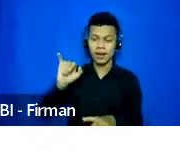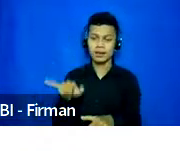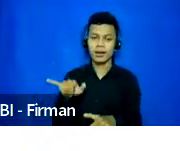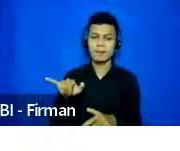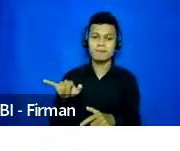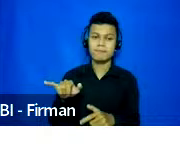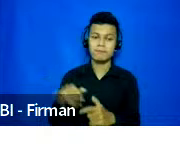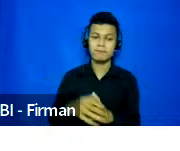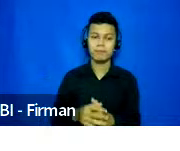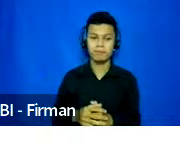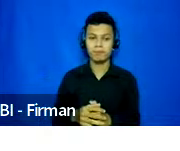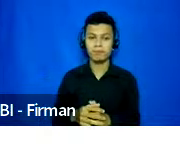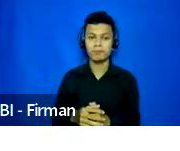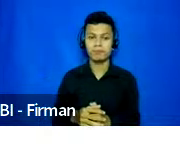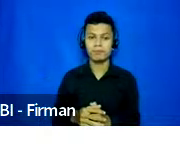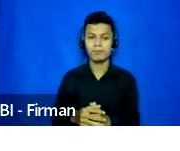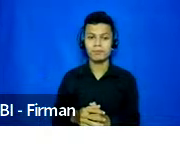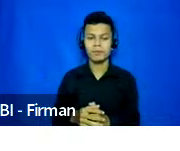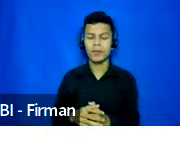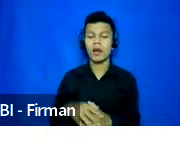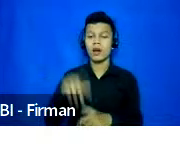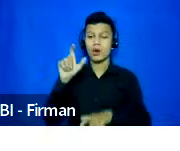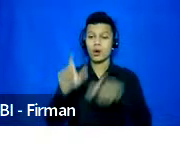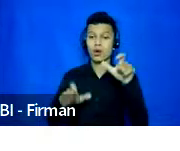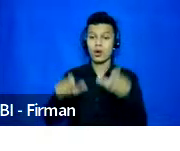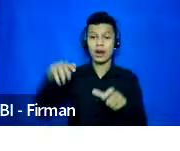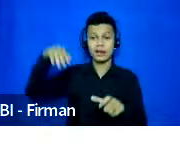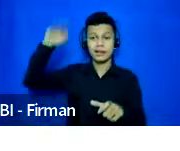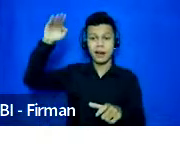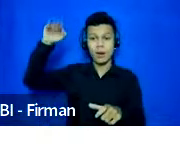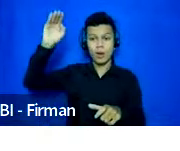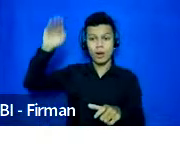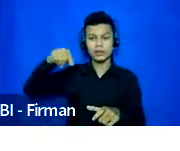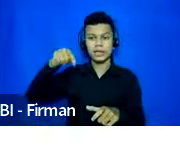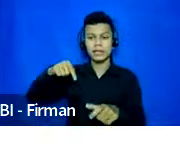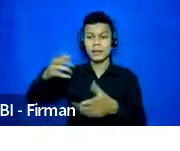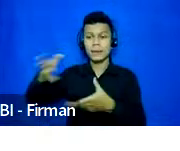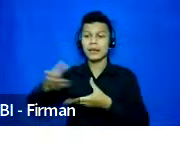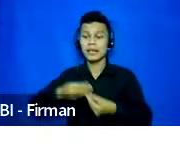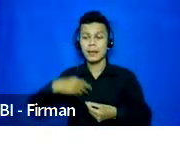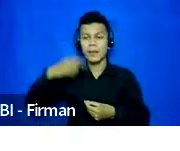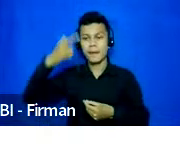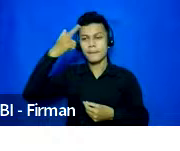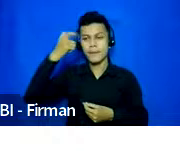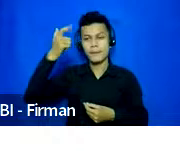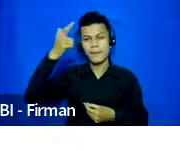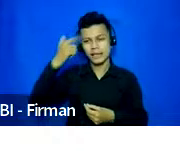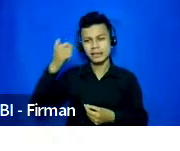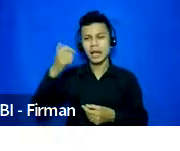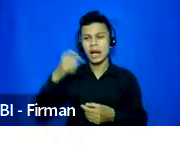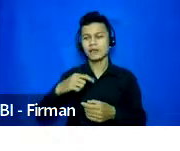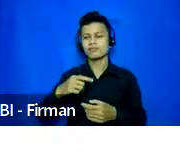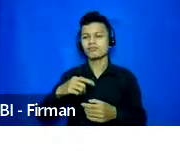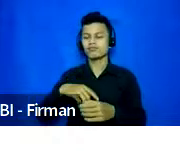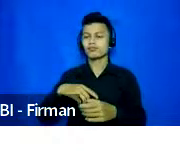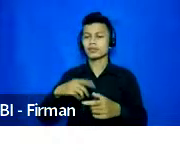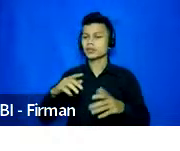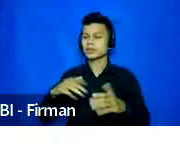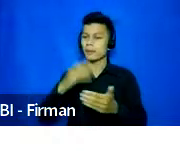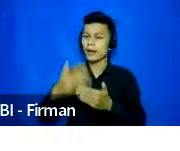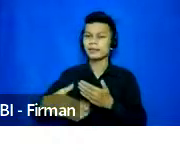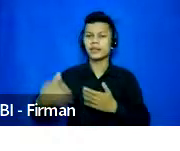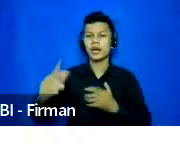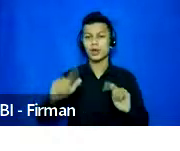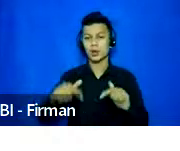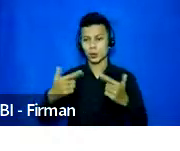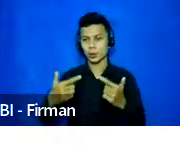recipients of education's content. And because of that, we urgently need privacy laws that curbs